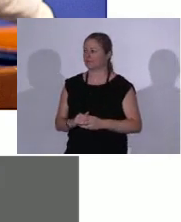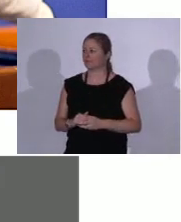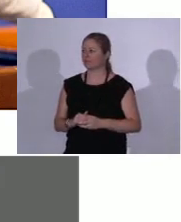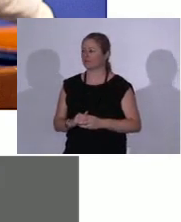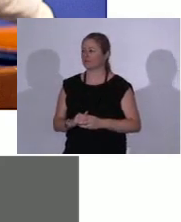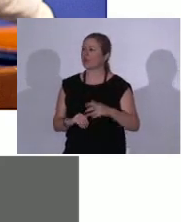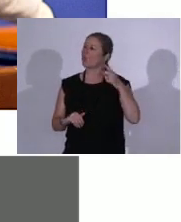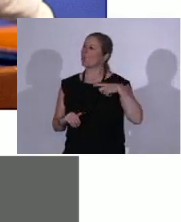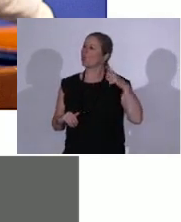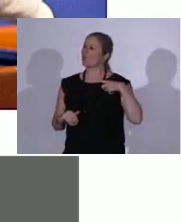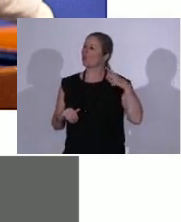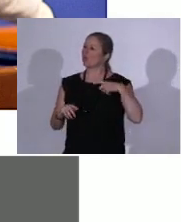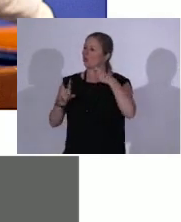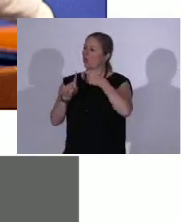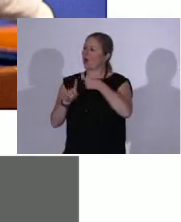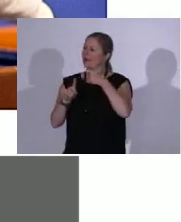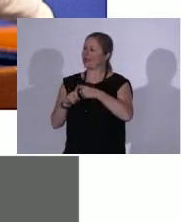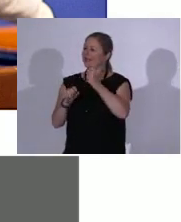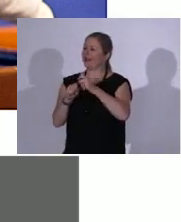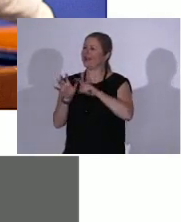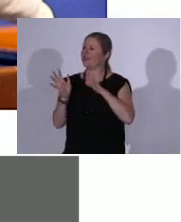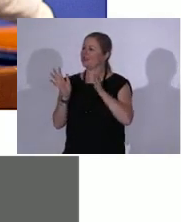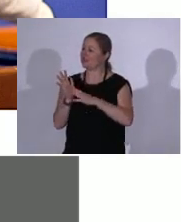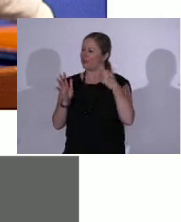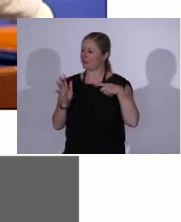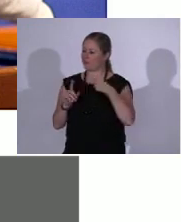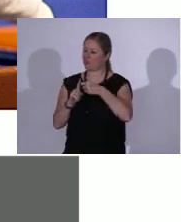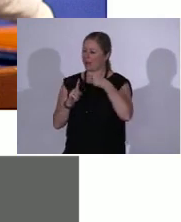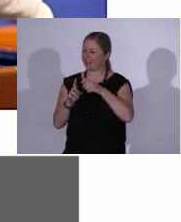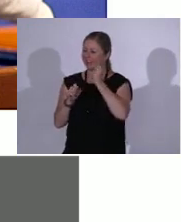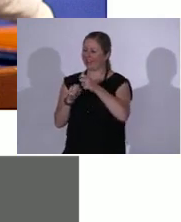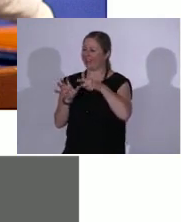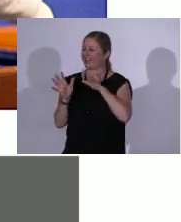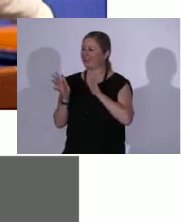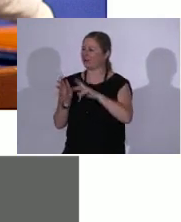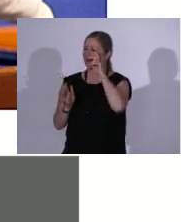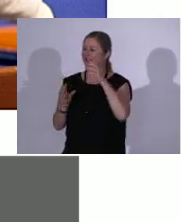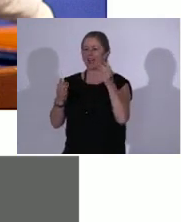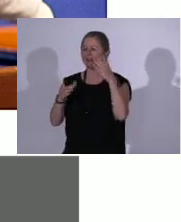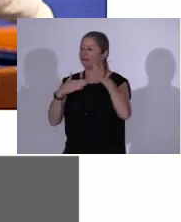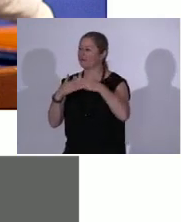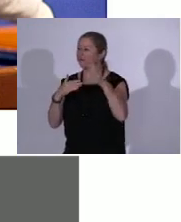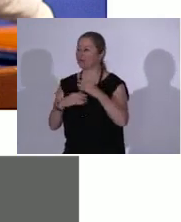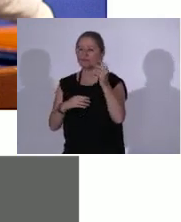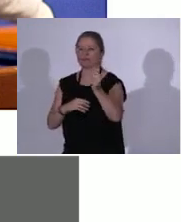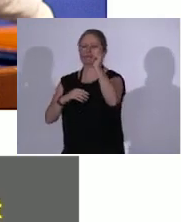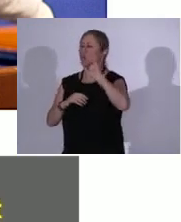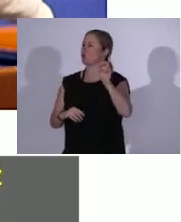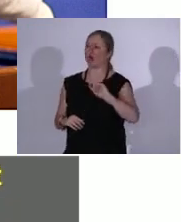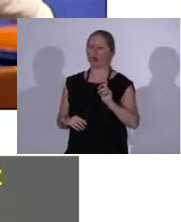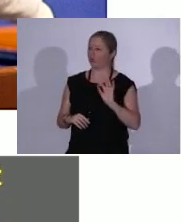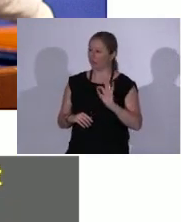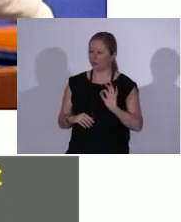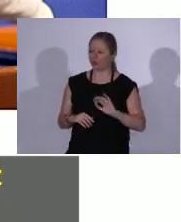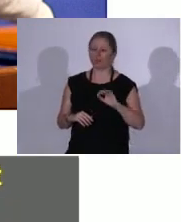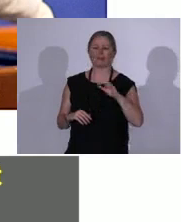why kinder gym is not a magical cure-all sport, but what it is it's year-round.